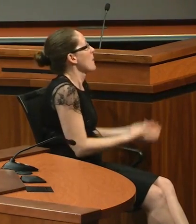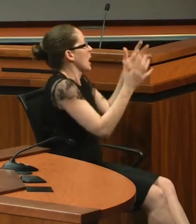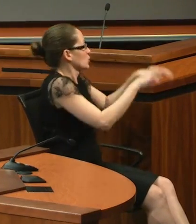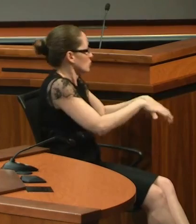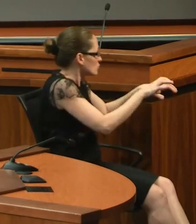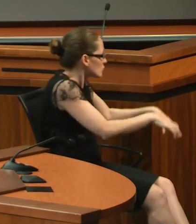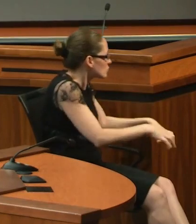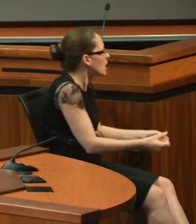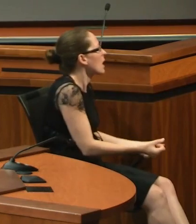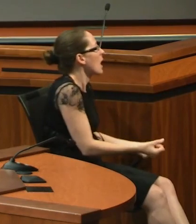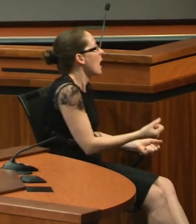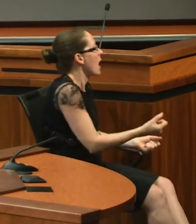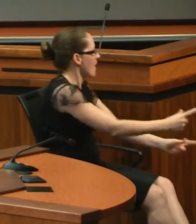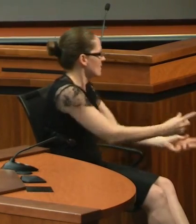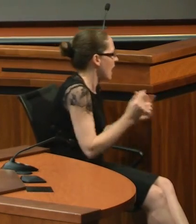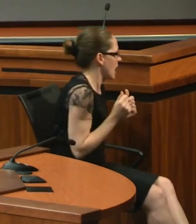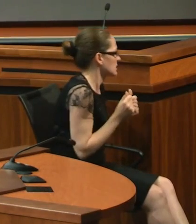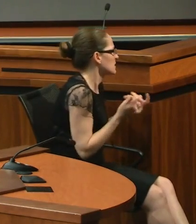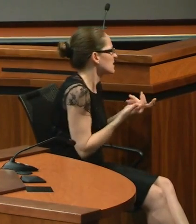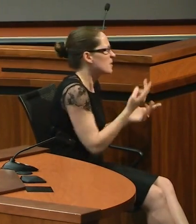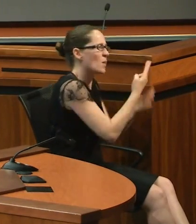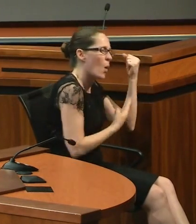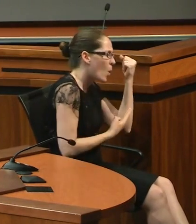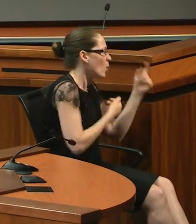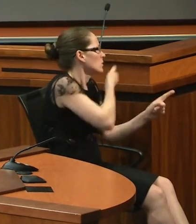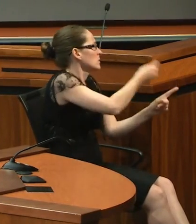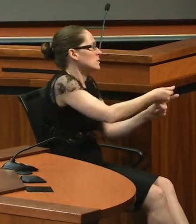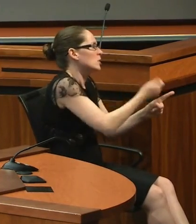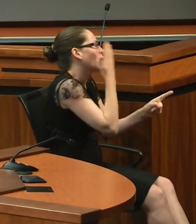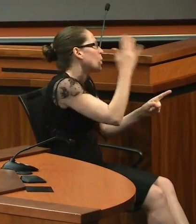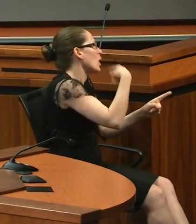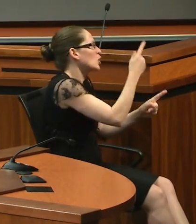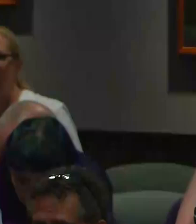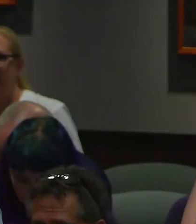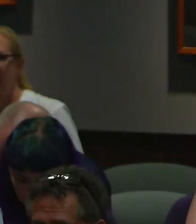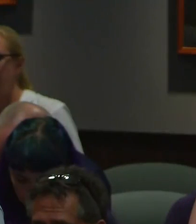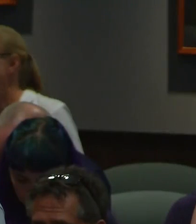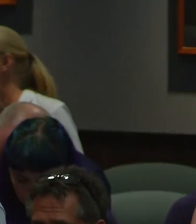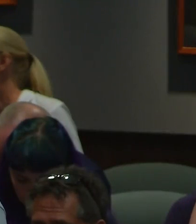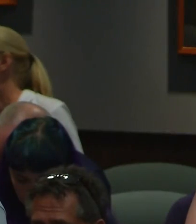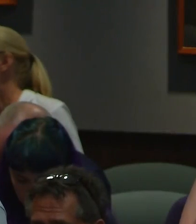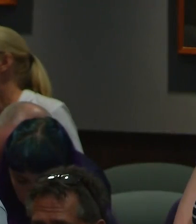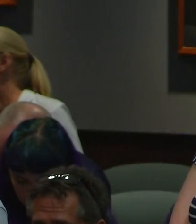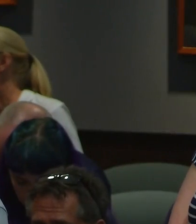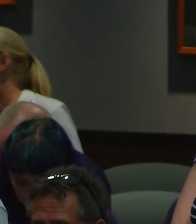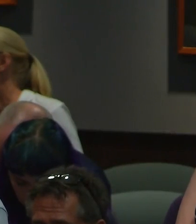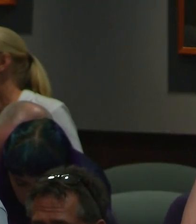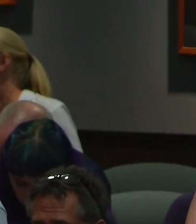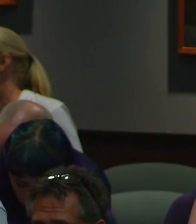the shape of a curve, and the shape of that curve is different every time. It's hard to... And how much was the saturated